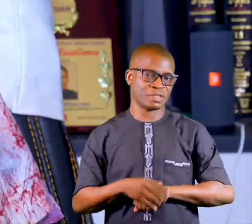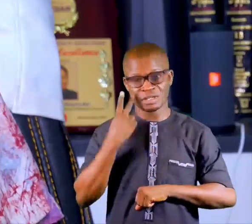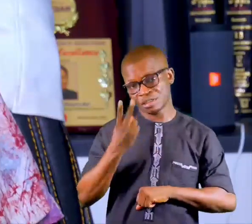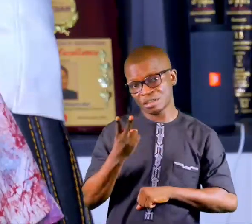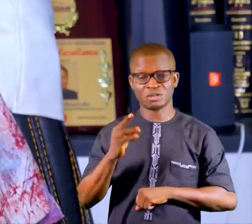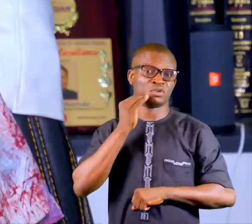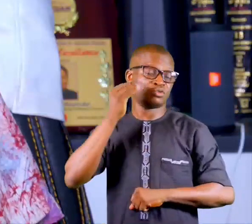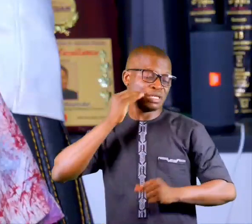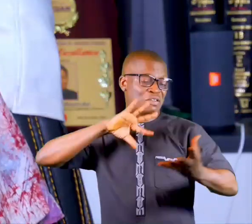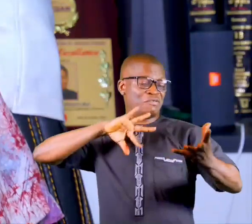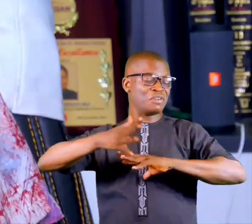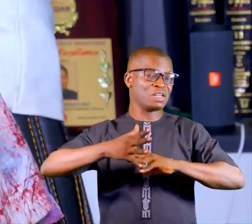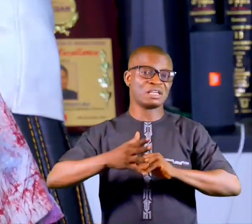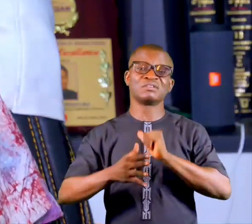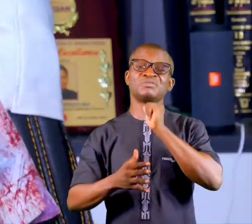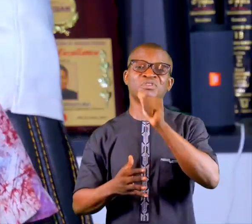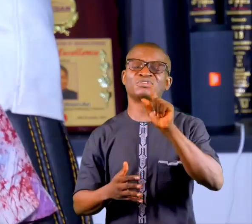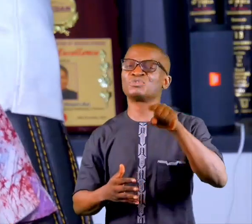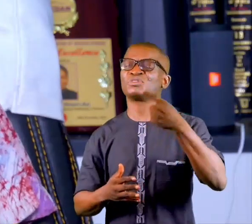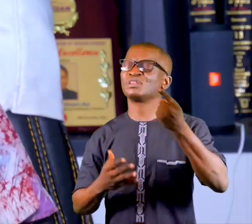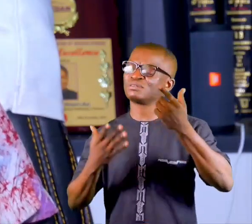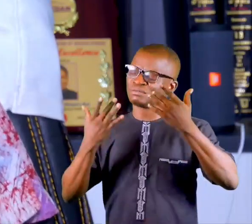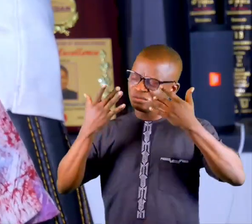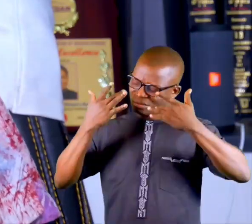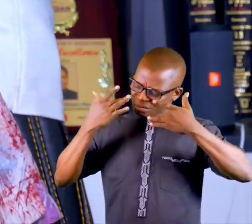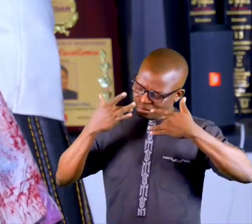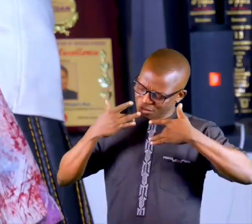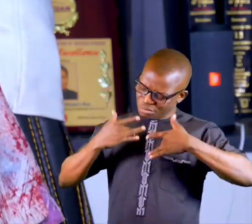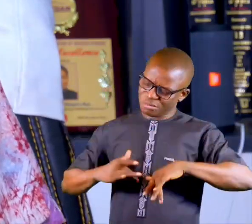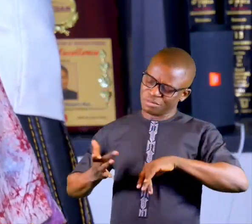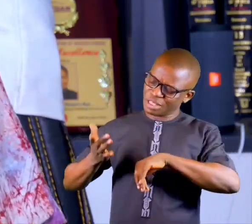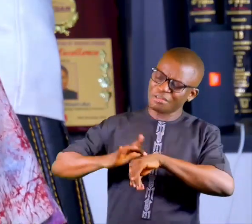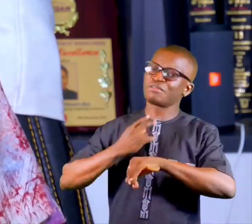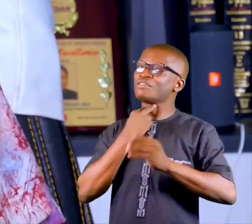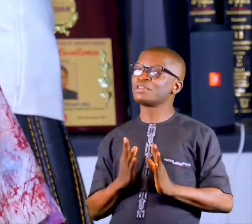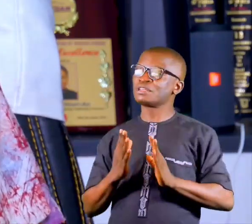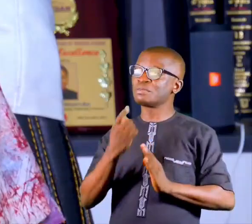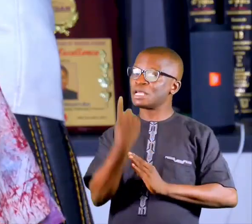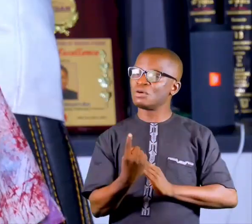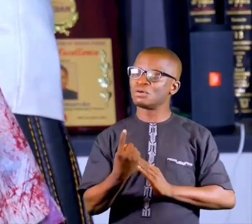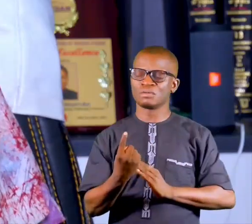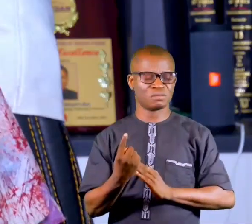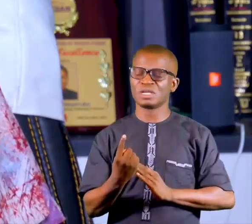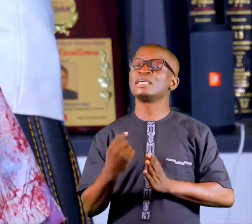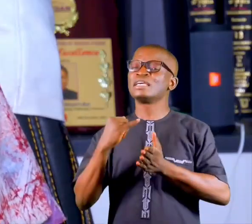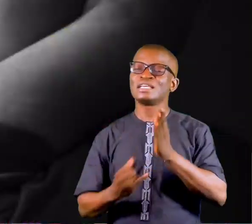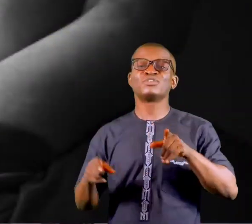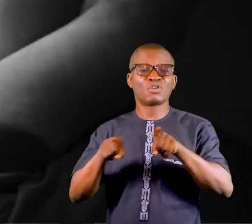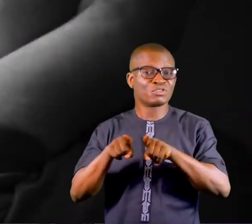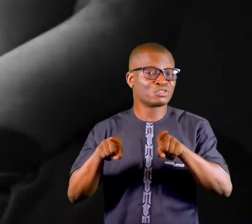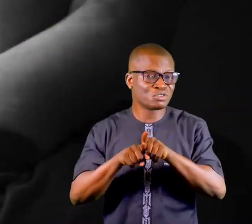violence is not just devastating on the victim, it also affects